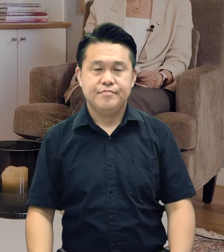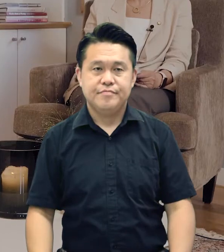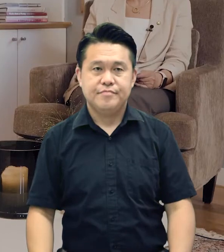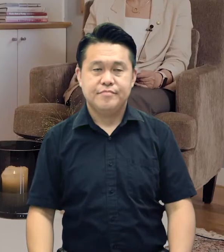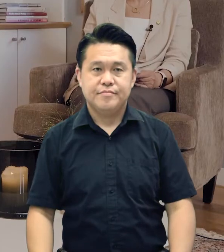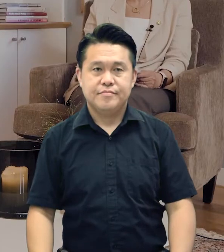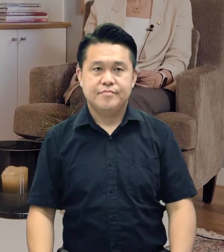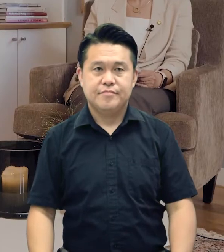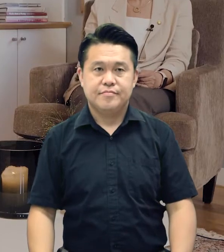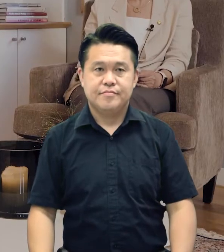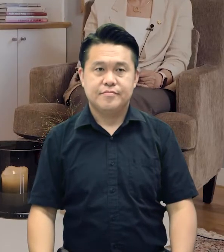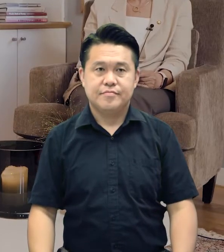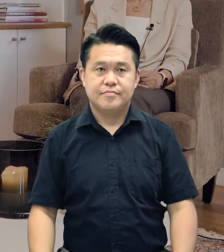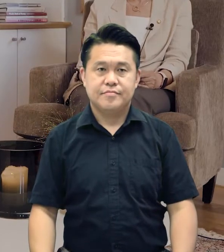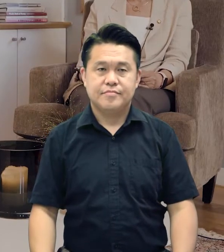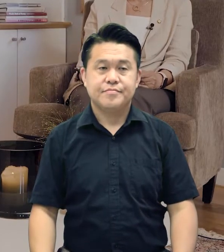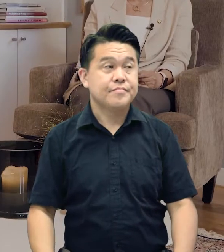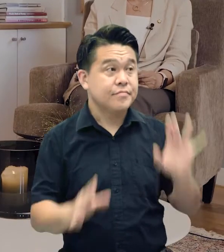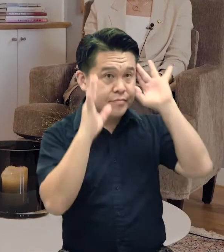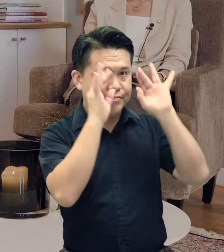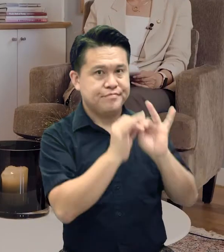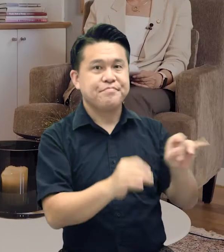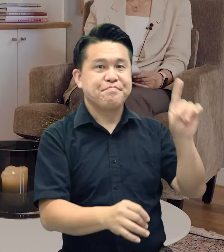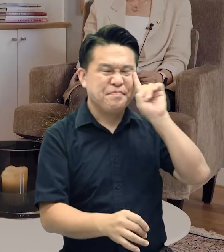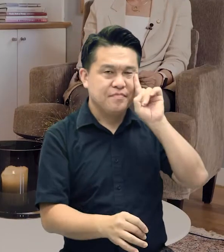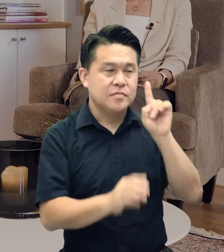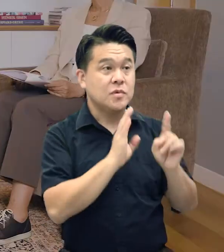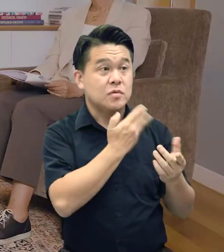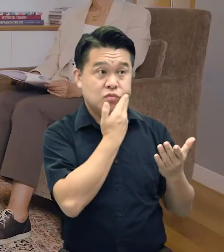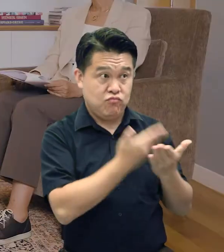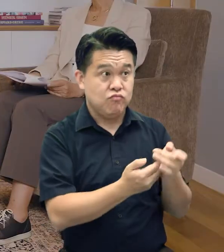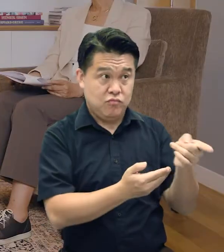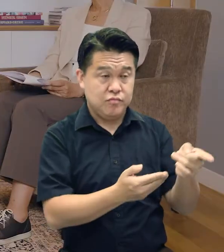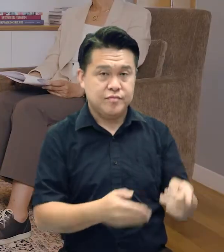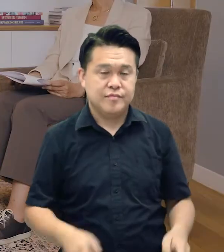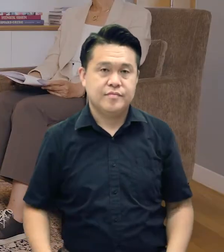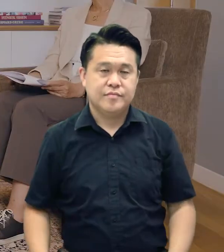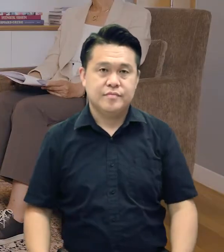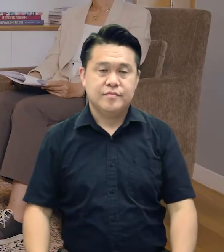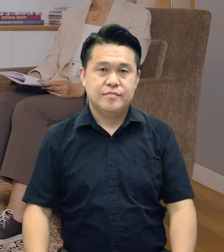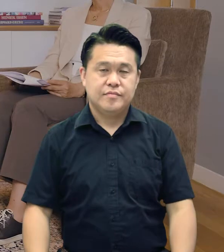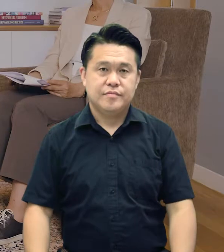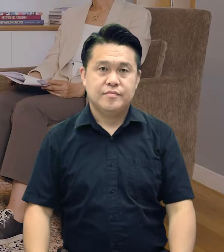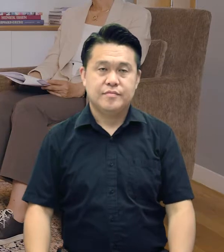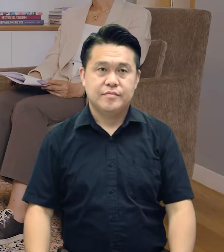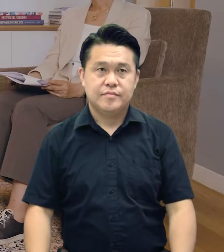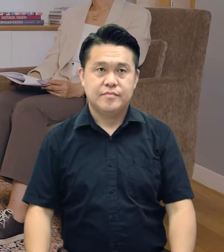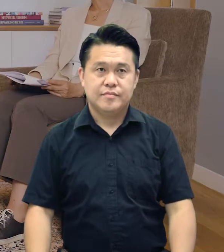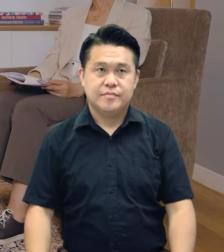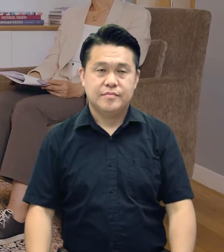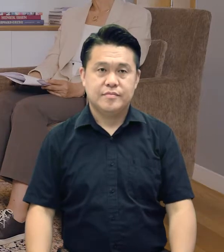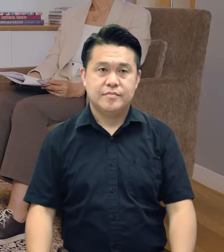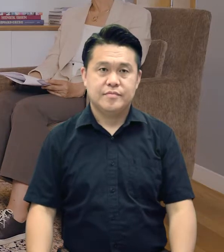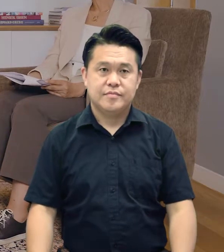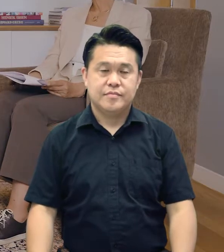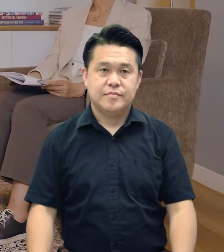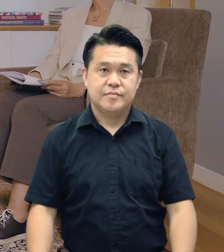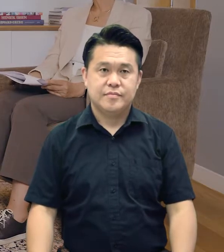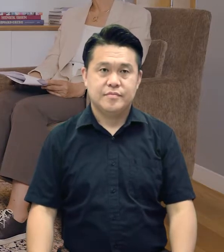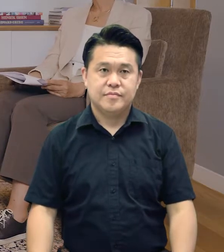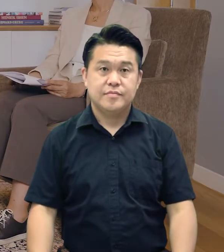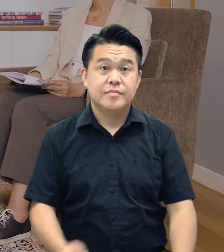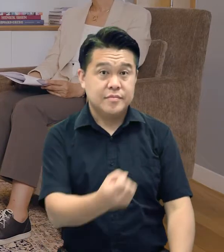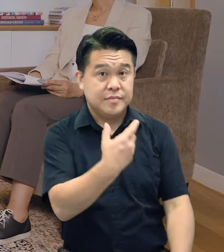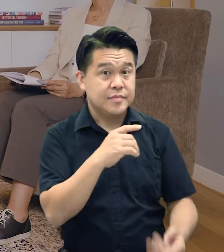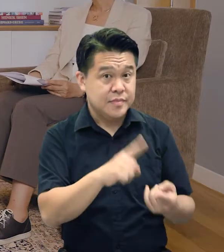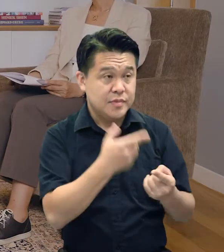is important. No, and I totally agree. It's a very important statement, and as you